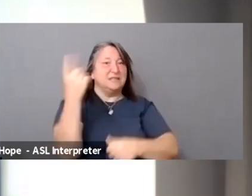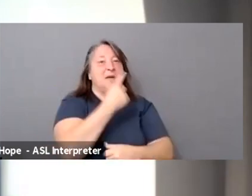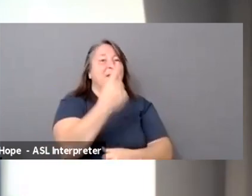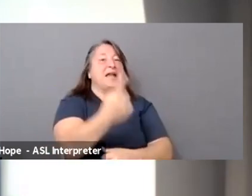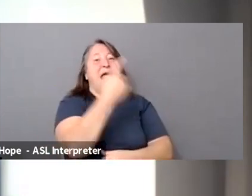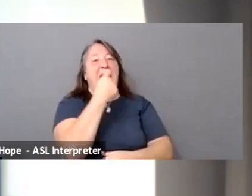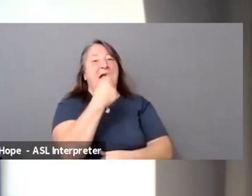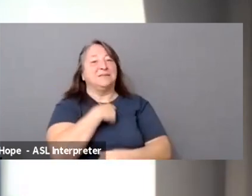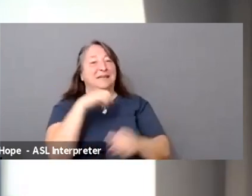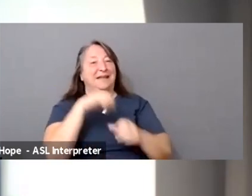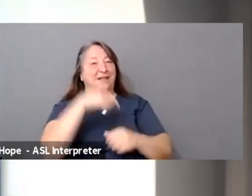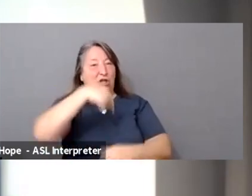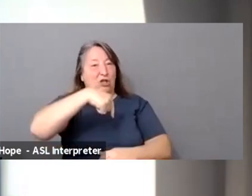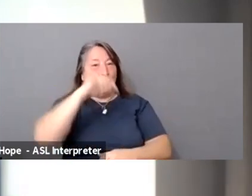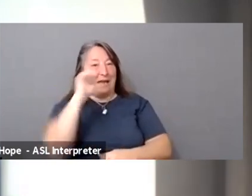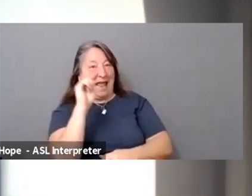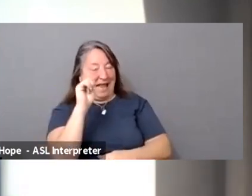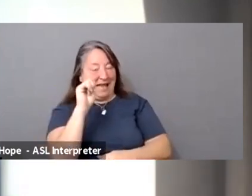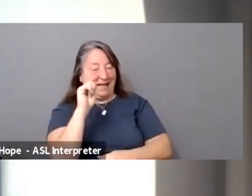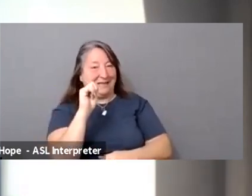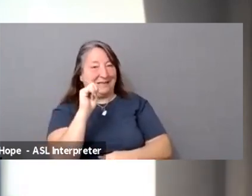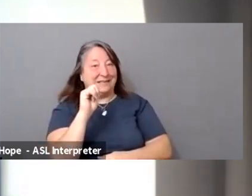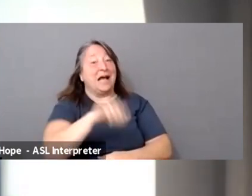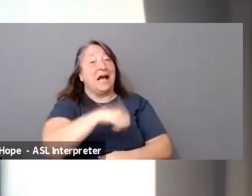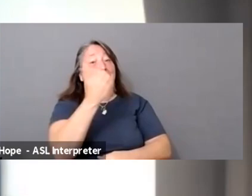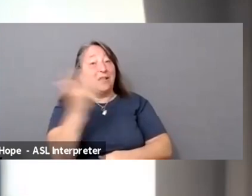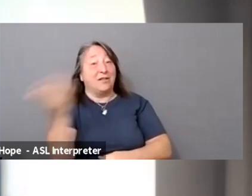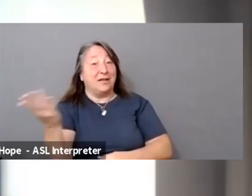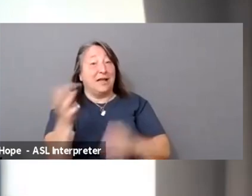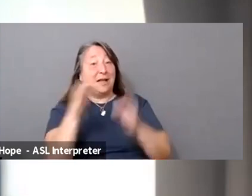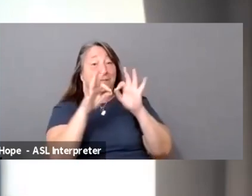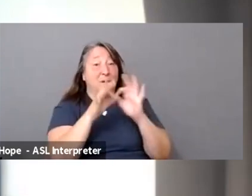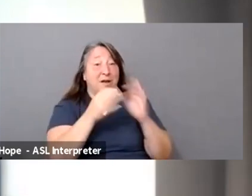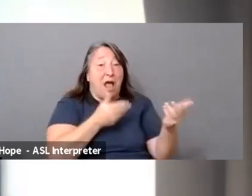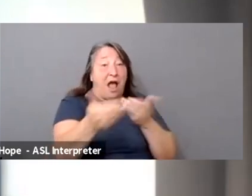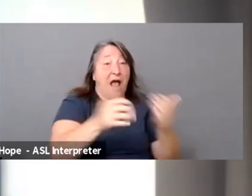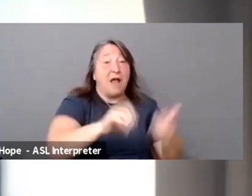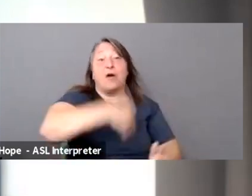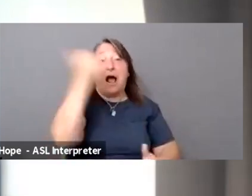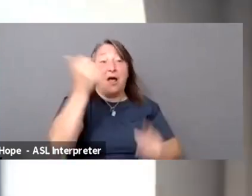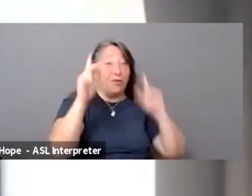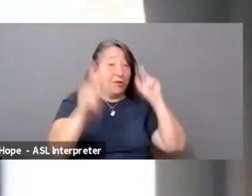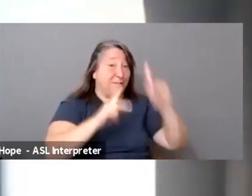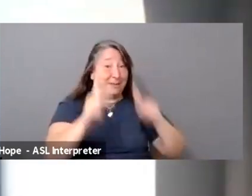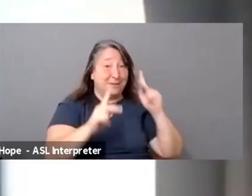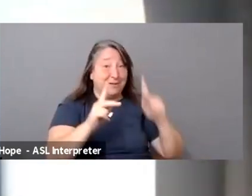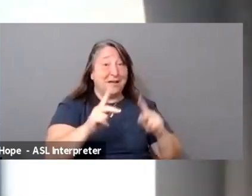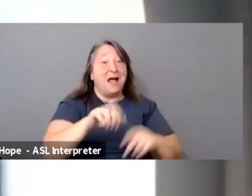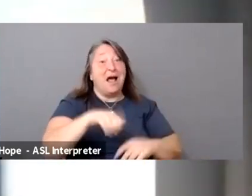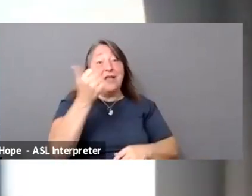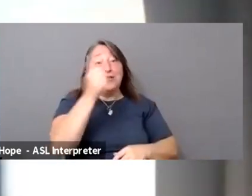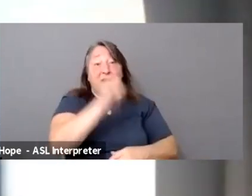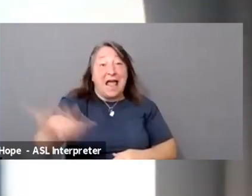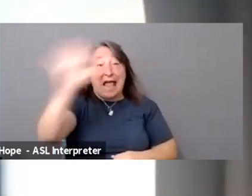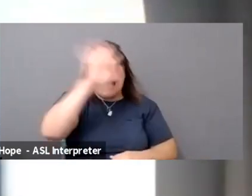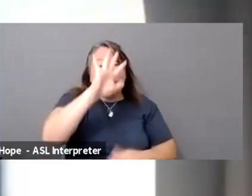in the Q&A. Another thing that's important is to hire other people, other Asian Americans, other